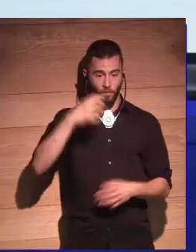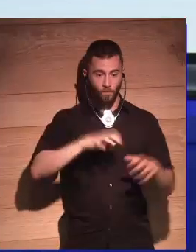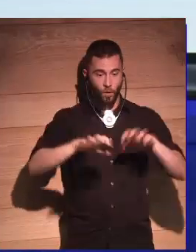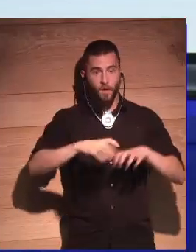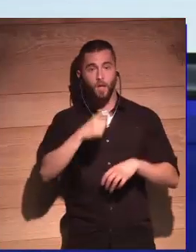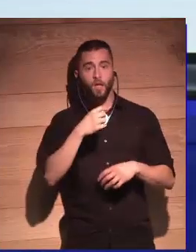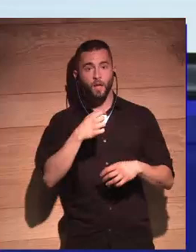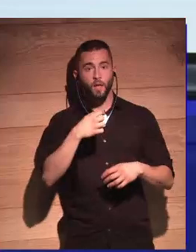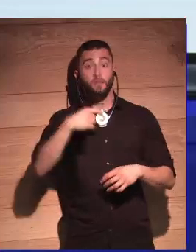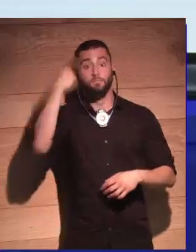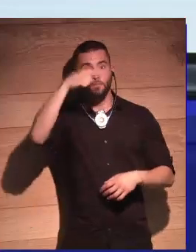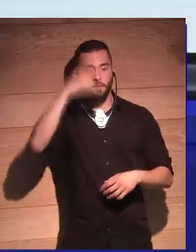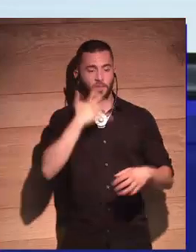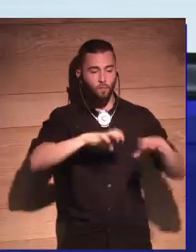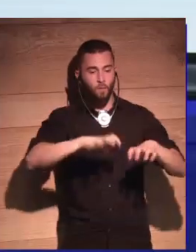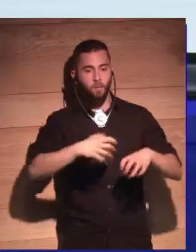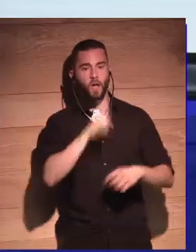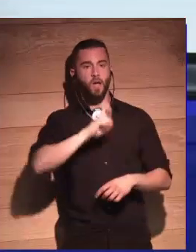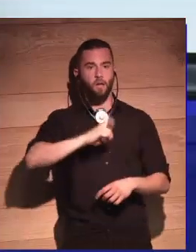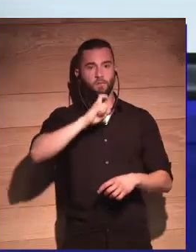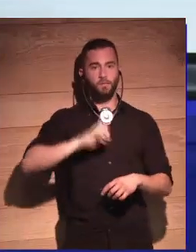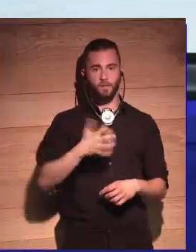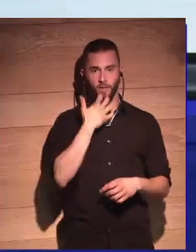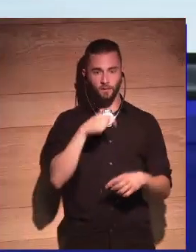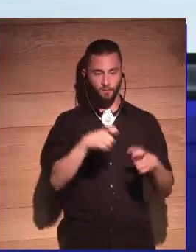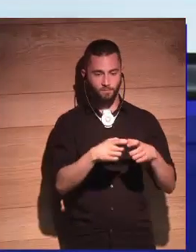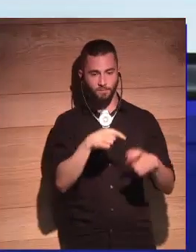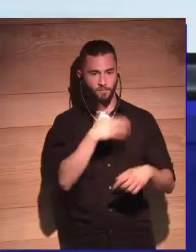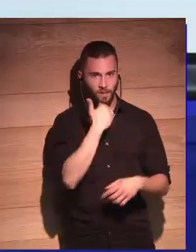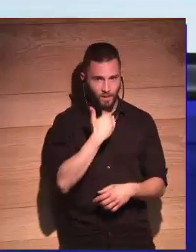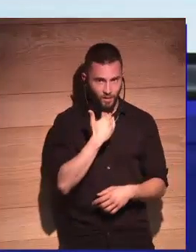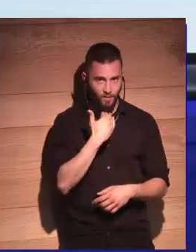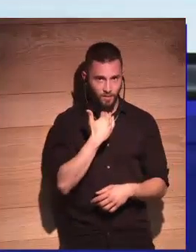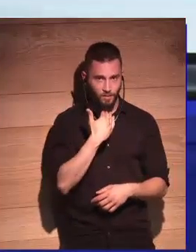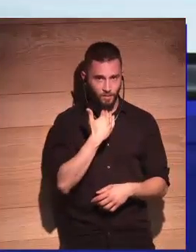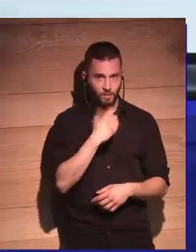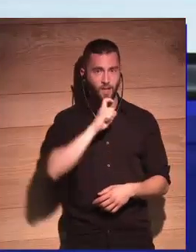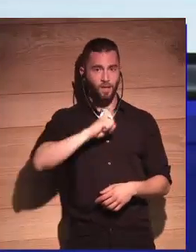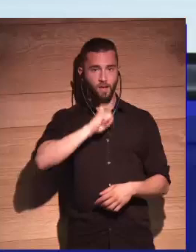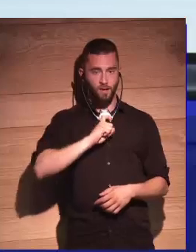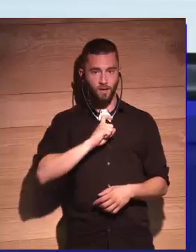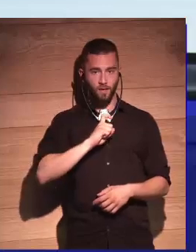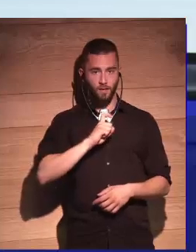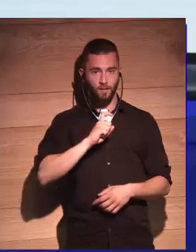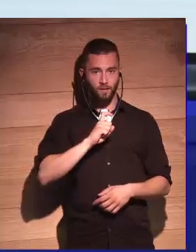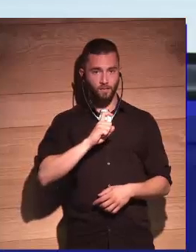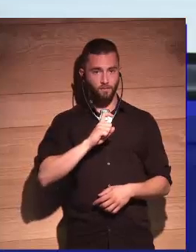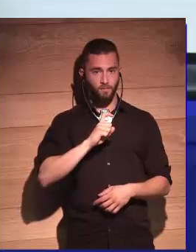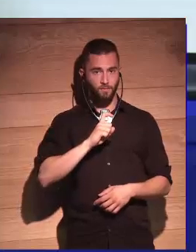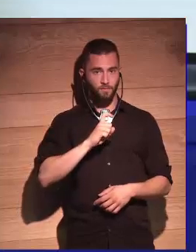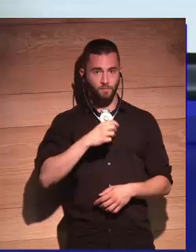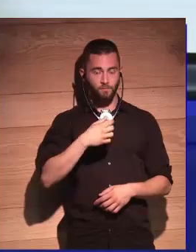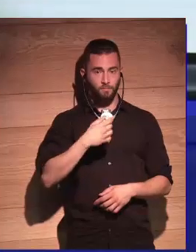very small. You can't get that from somewhere completely outside the living room. So there's stuff like that